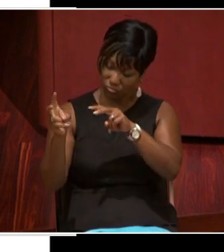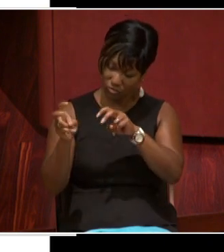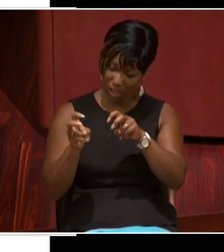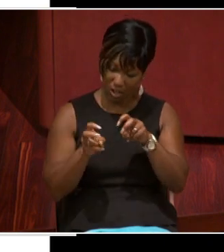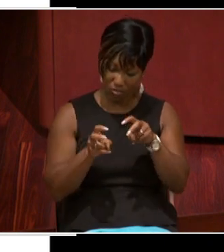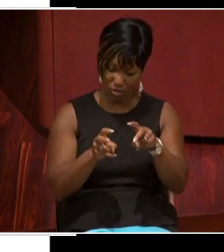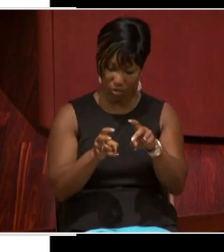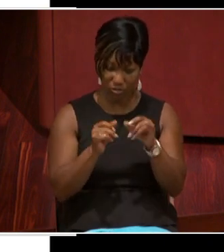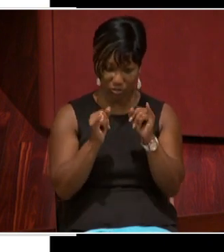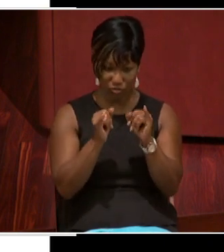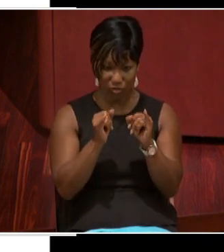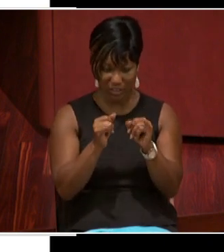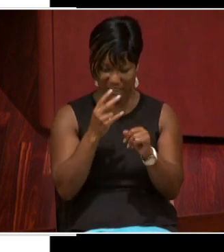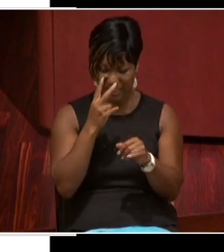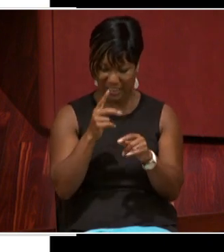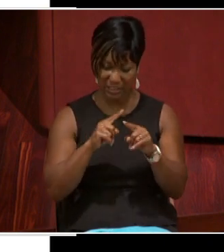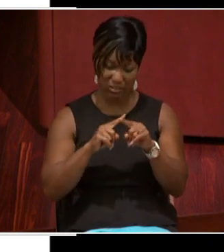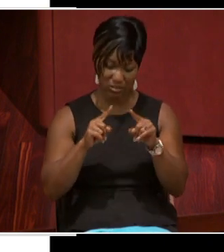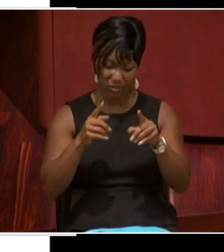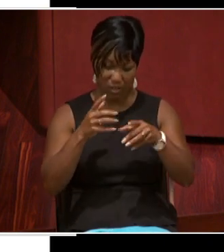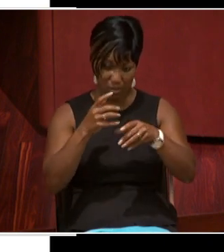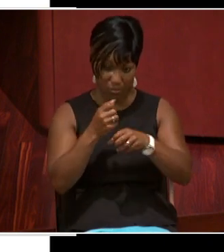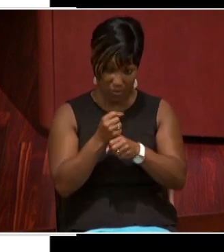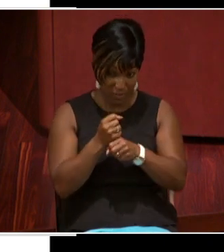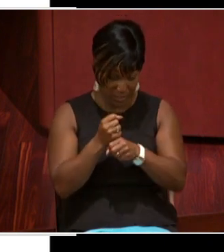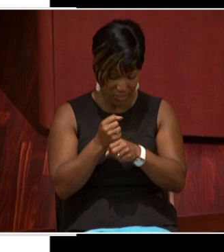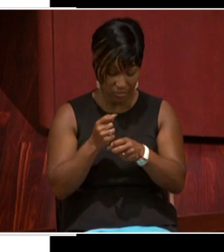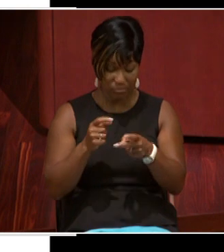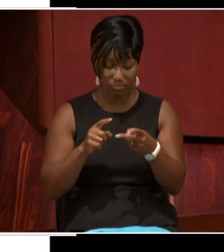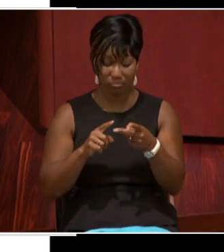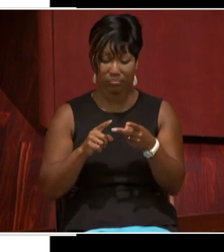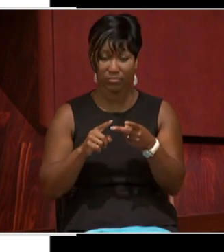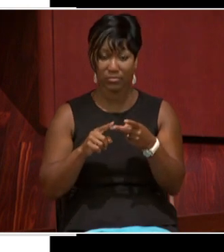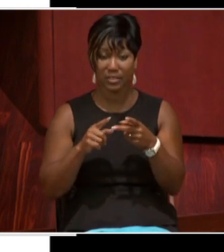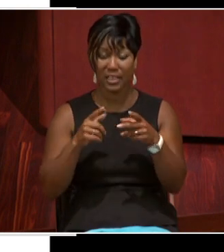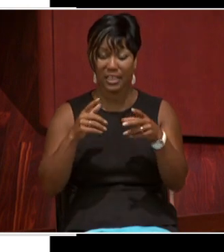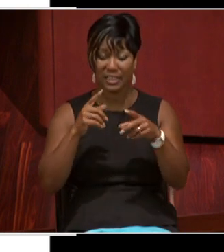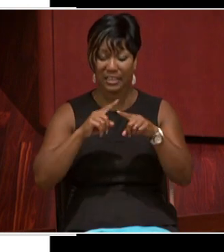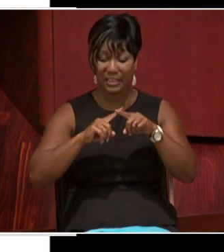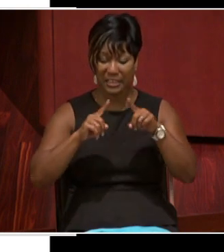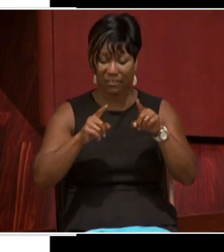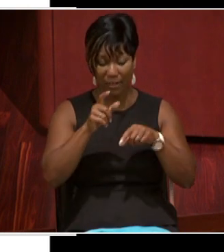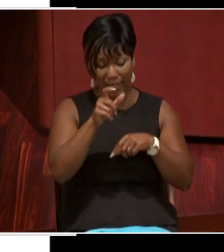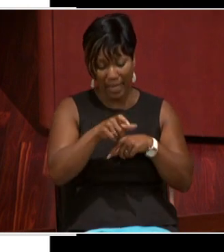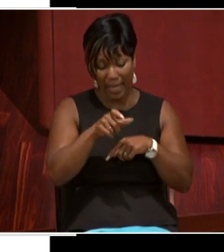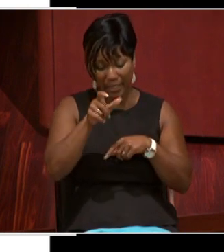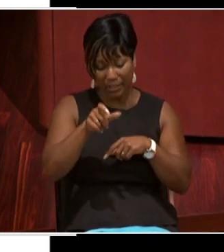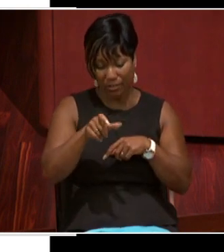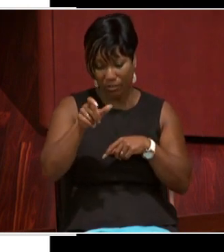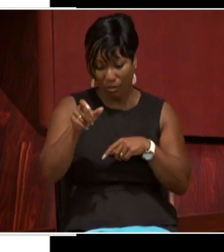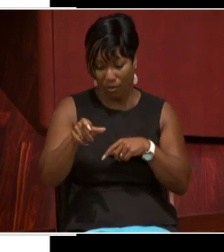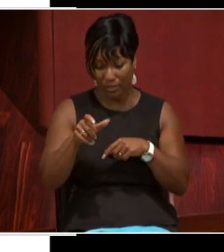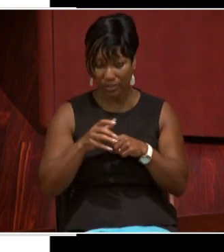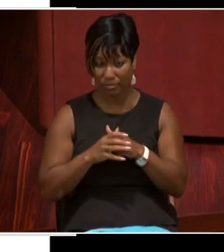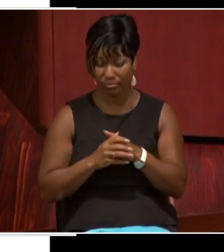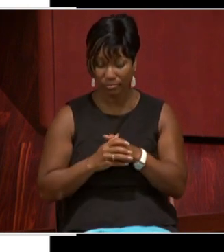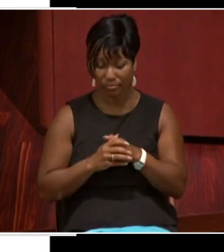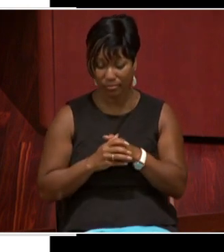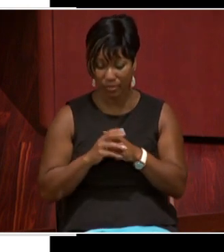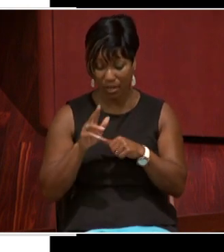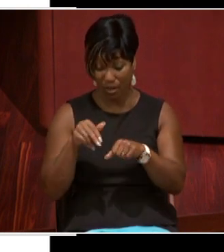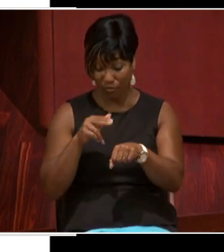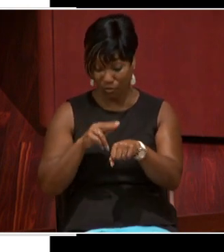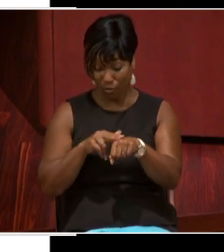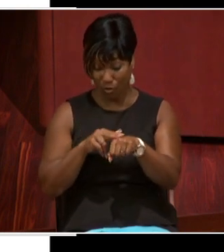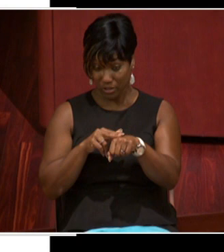and see what the different abbreviations are and the different categories. Now, of course, that